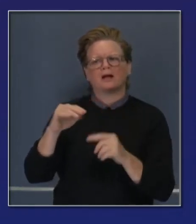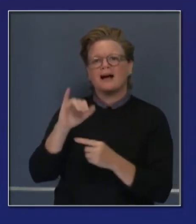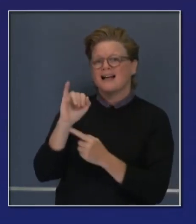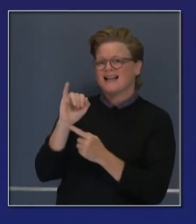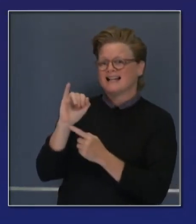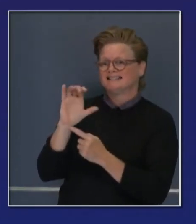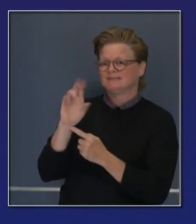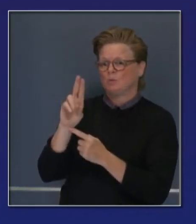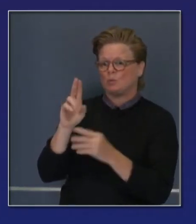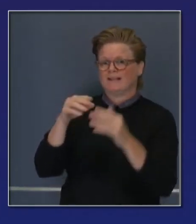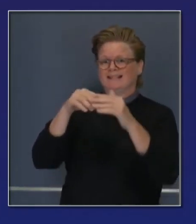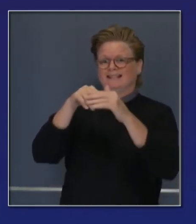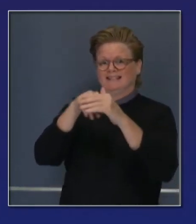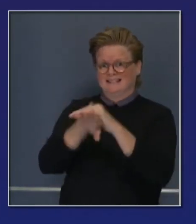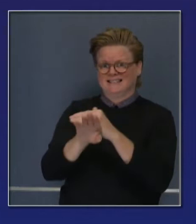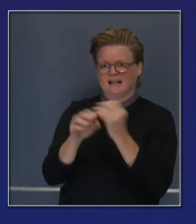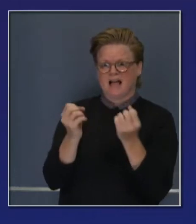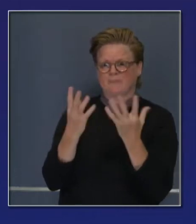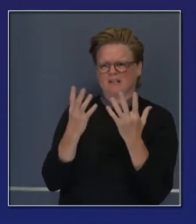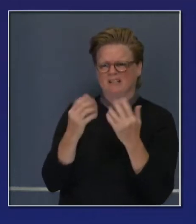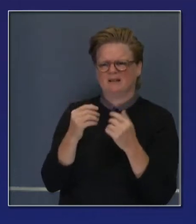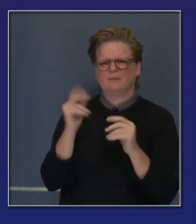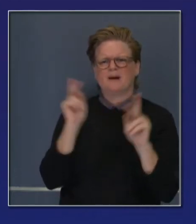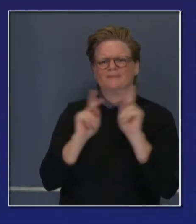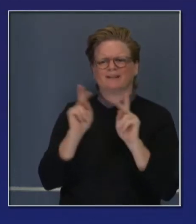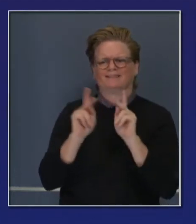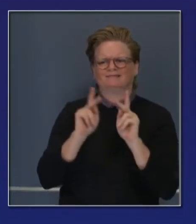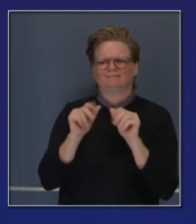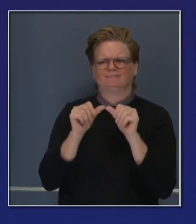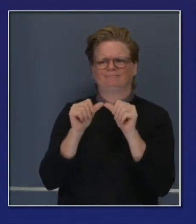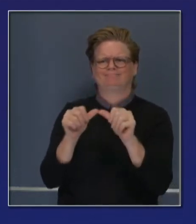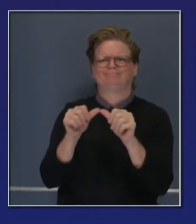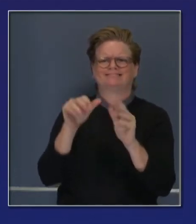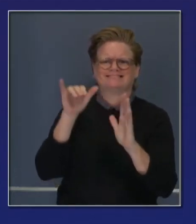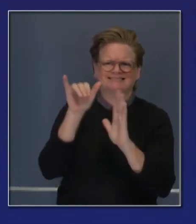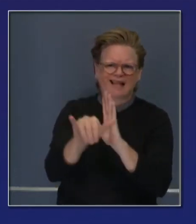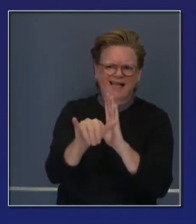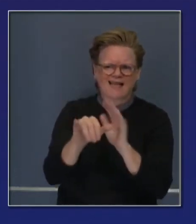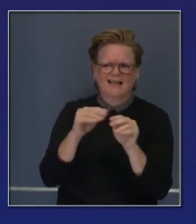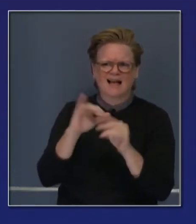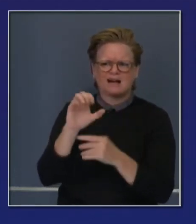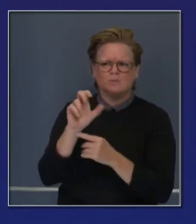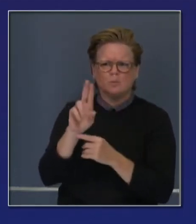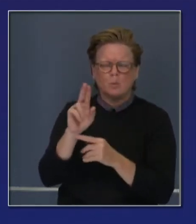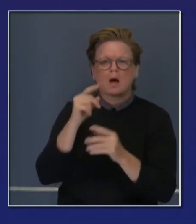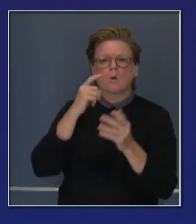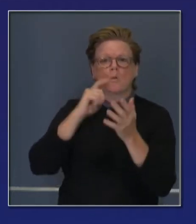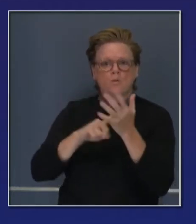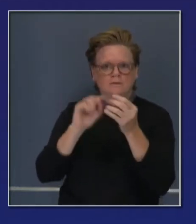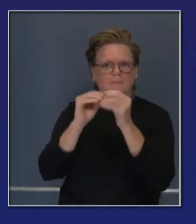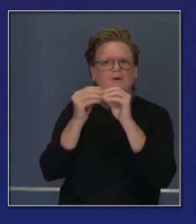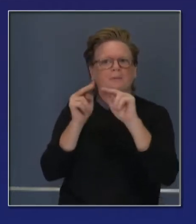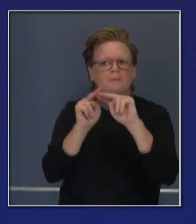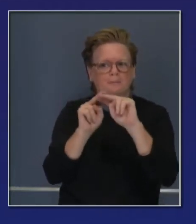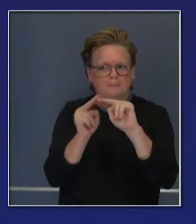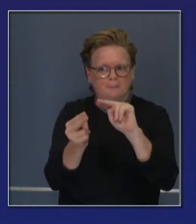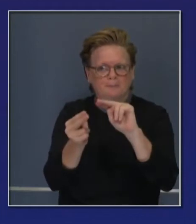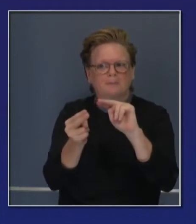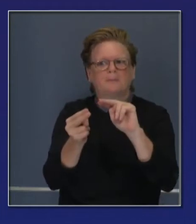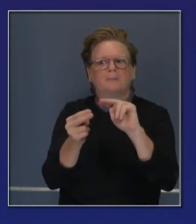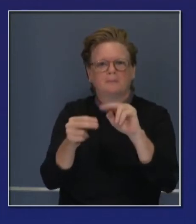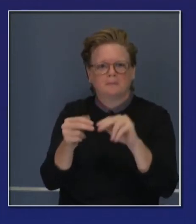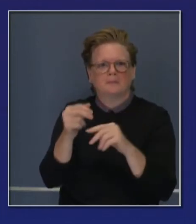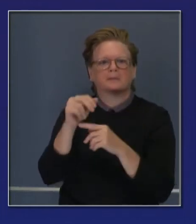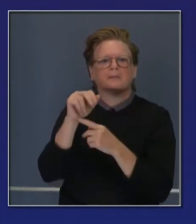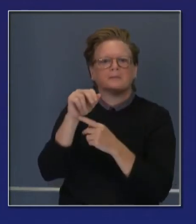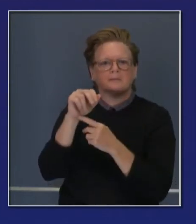dissimilarly, hospitalization numbers decline. We tend to see the same with ICU admissions, 19% increase in that